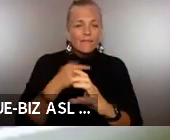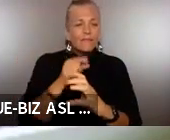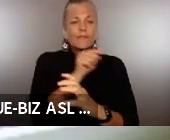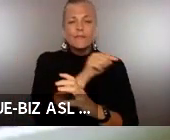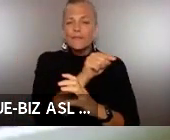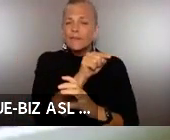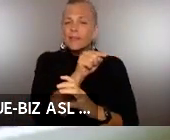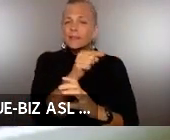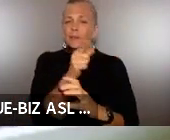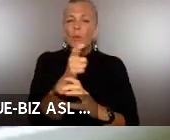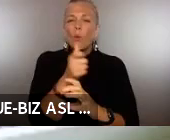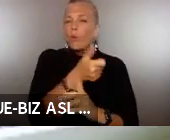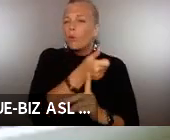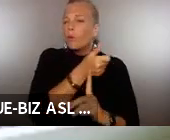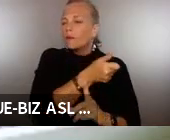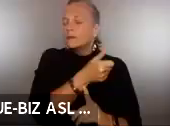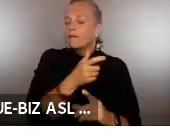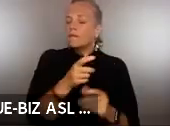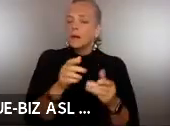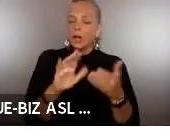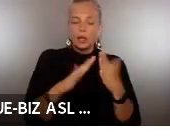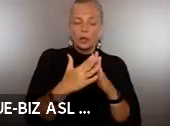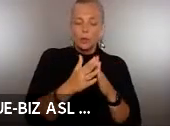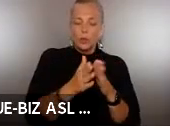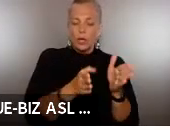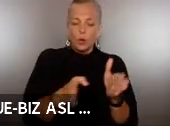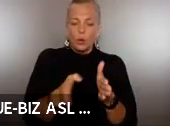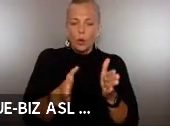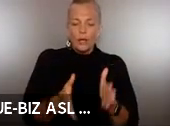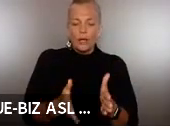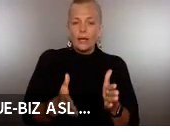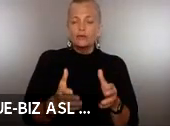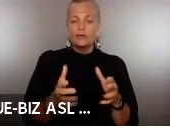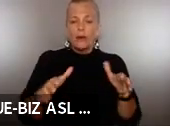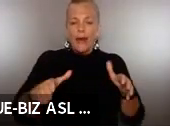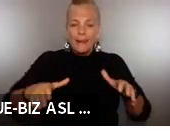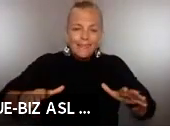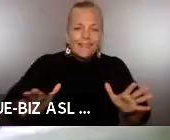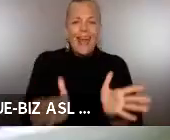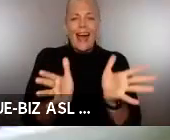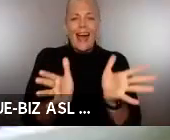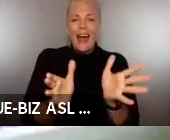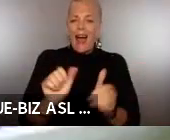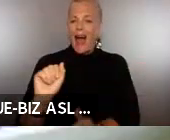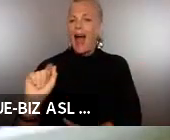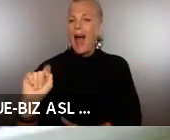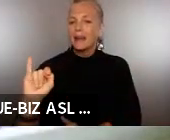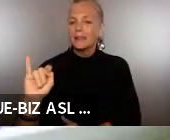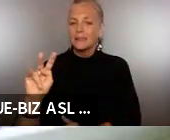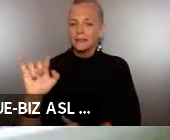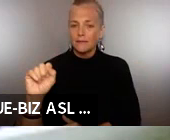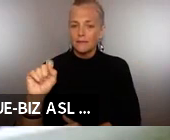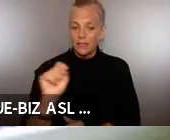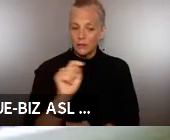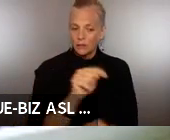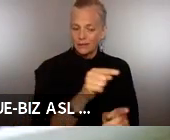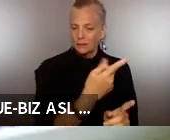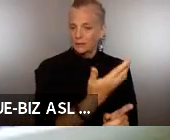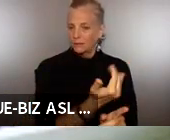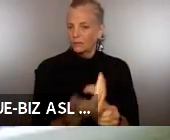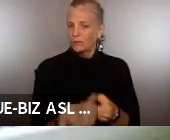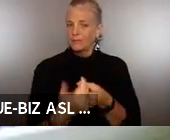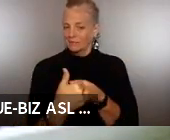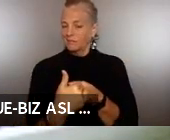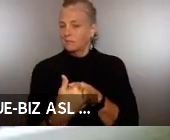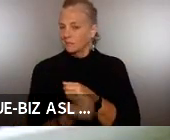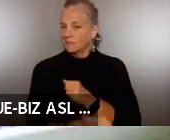sort. So that's what I'll work on. Yeah, so we can talk about the idea of